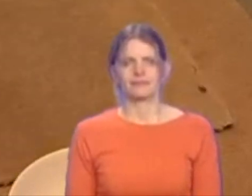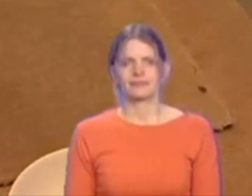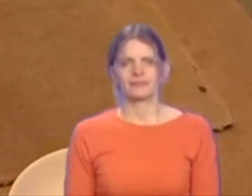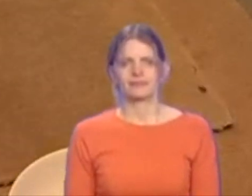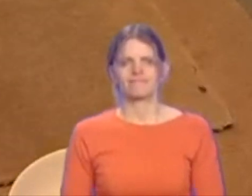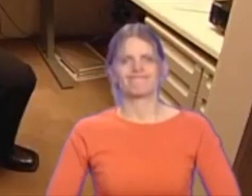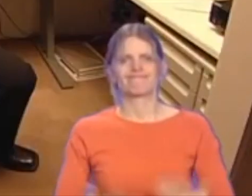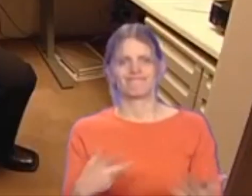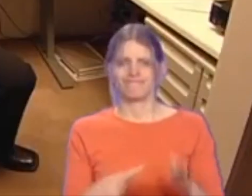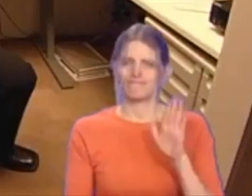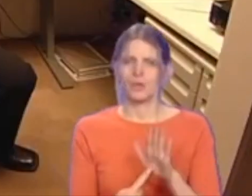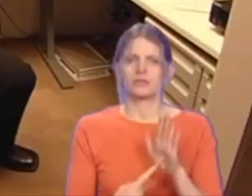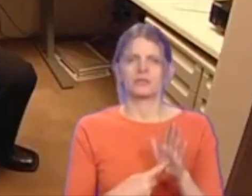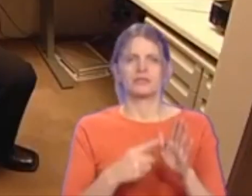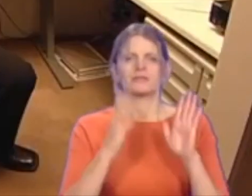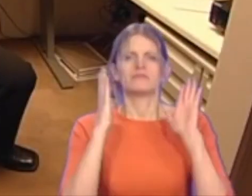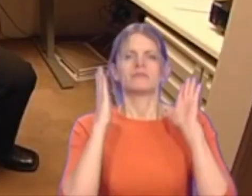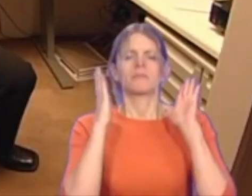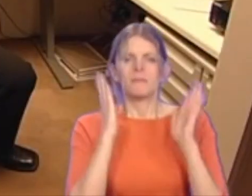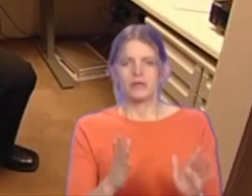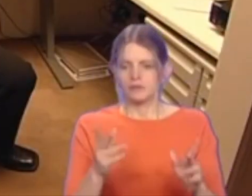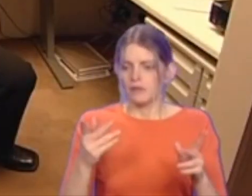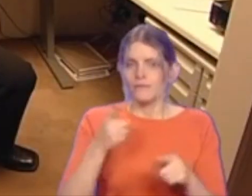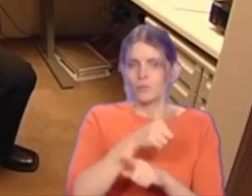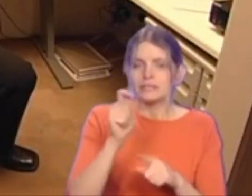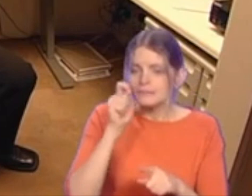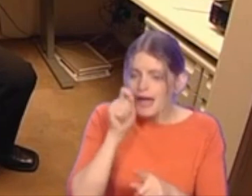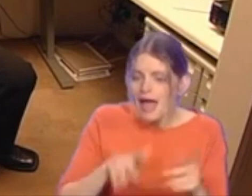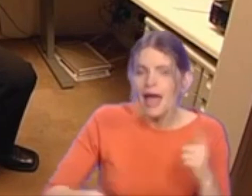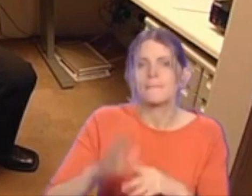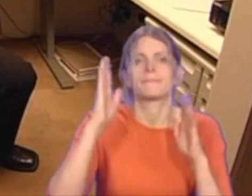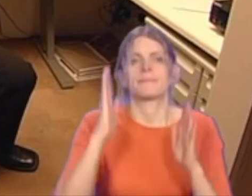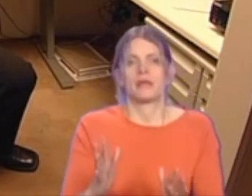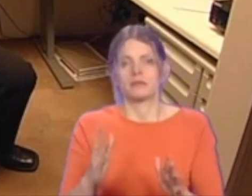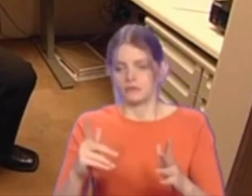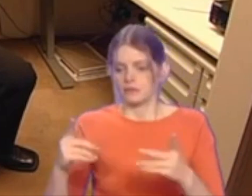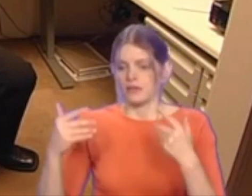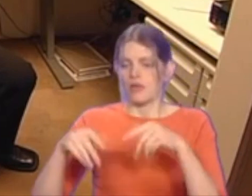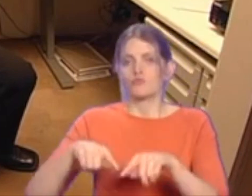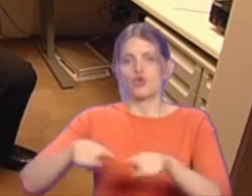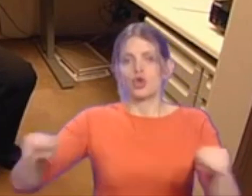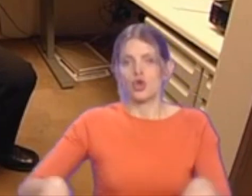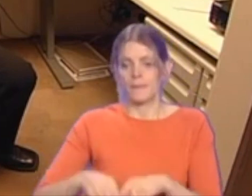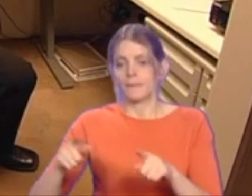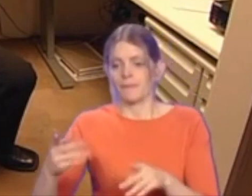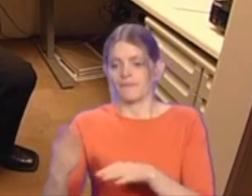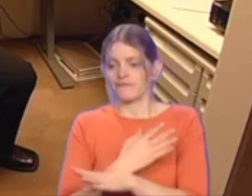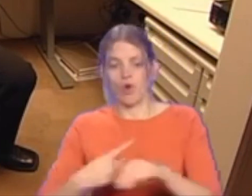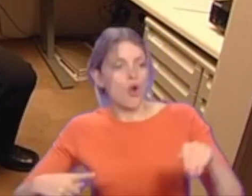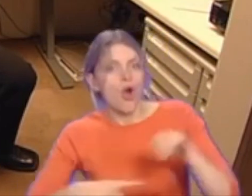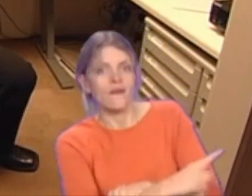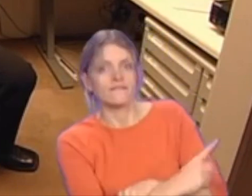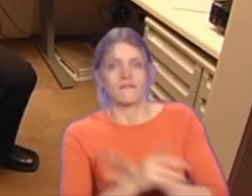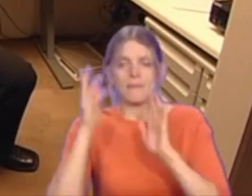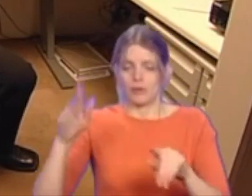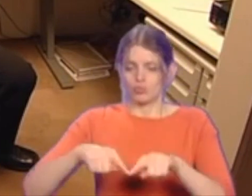And the final rule of spying, leave your place in a mess. It's much more difficult for anyone searching it to put things back in the same place.